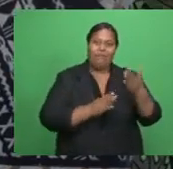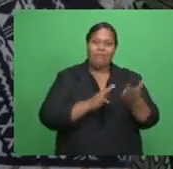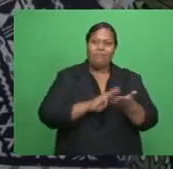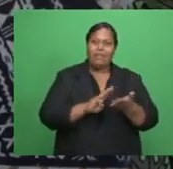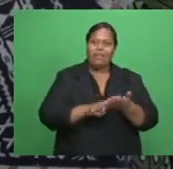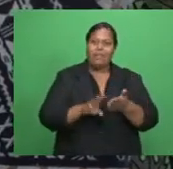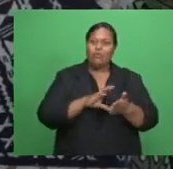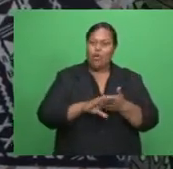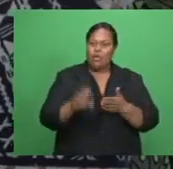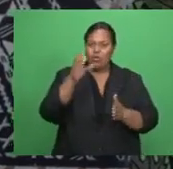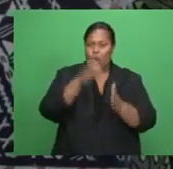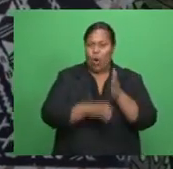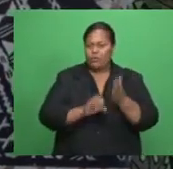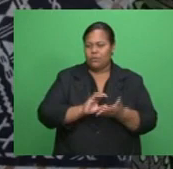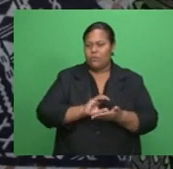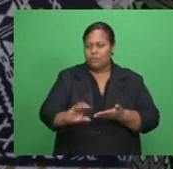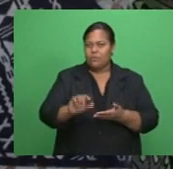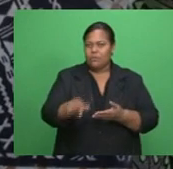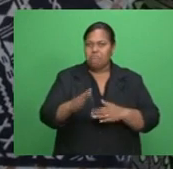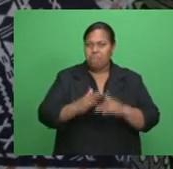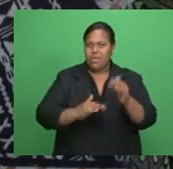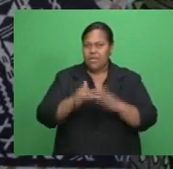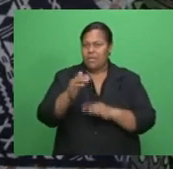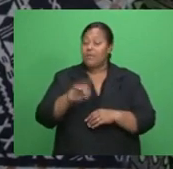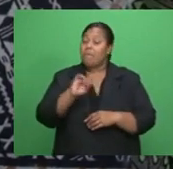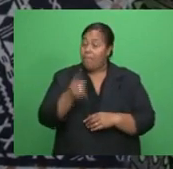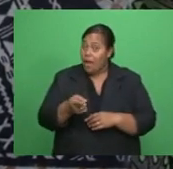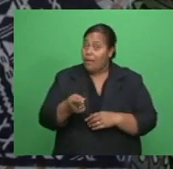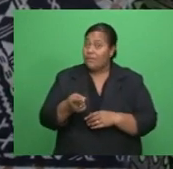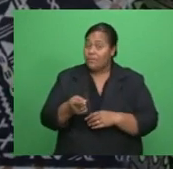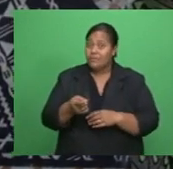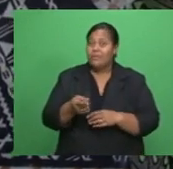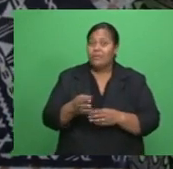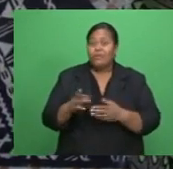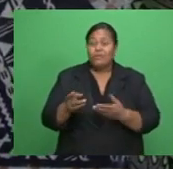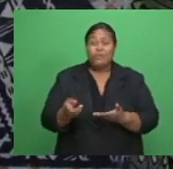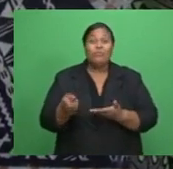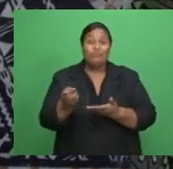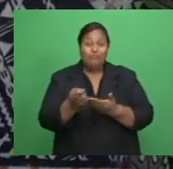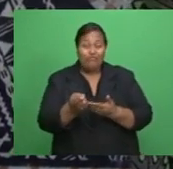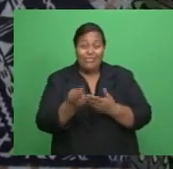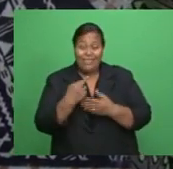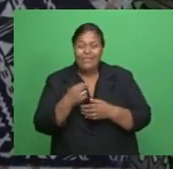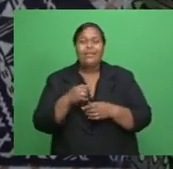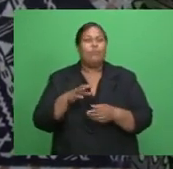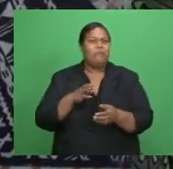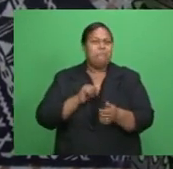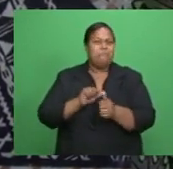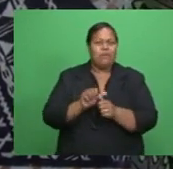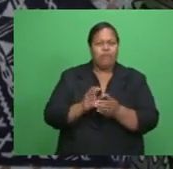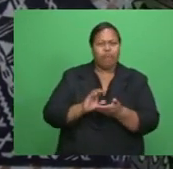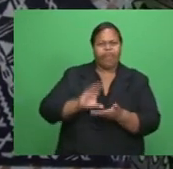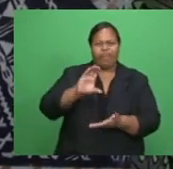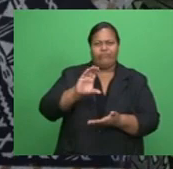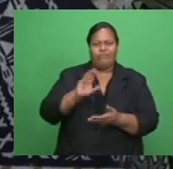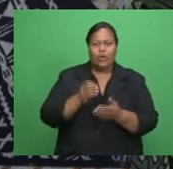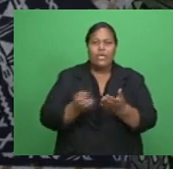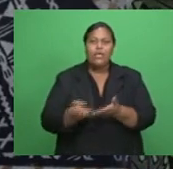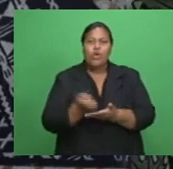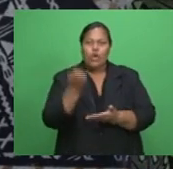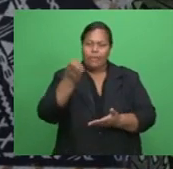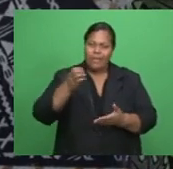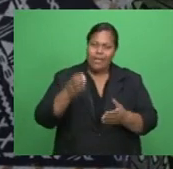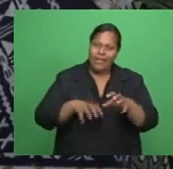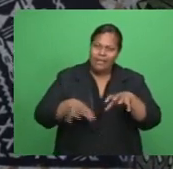produce many times that amount in economic activity that it will help to stimulate every day. It